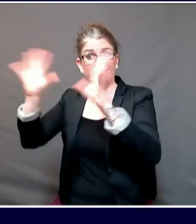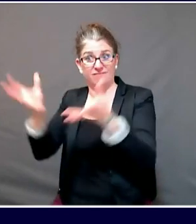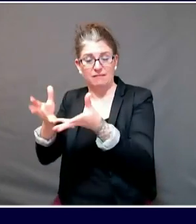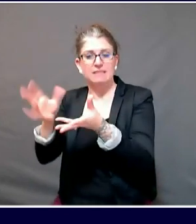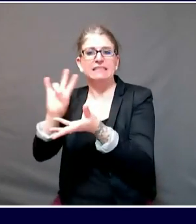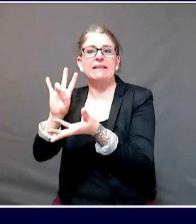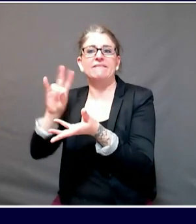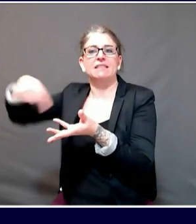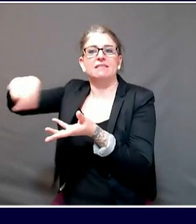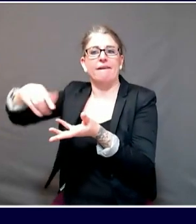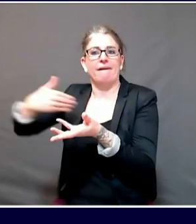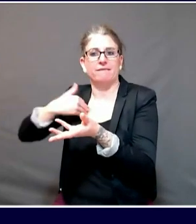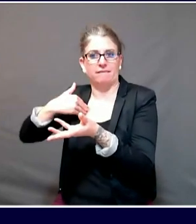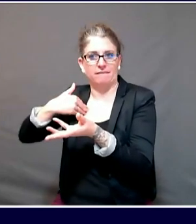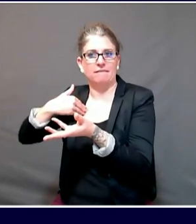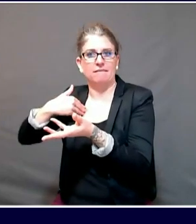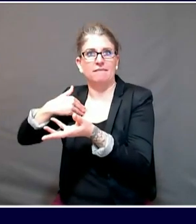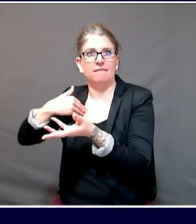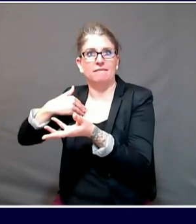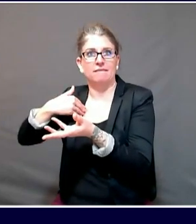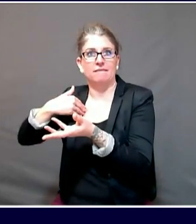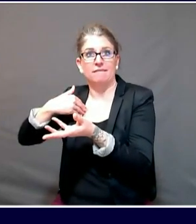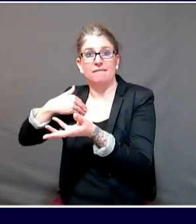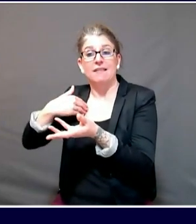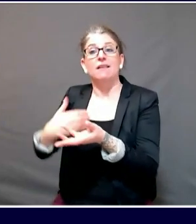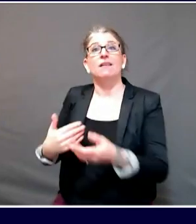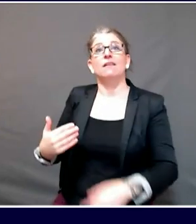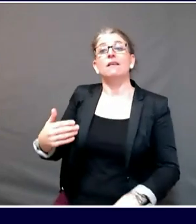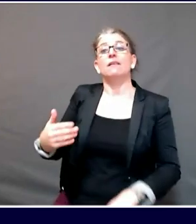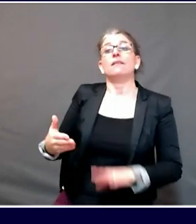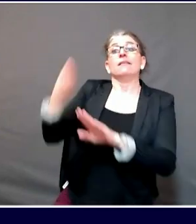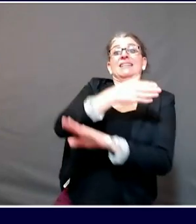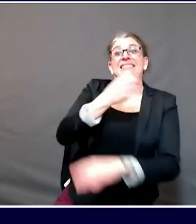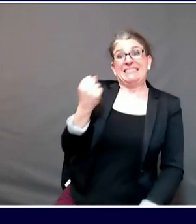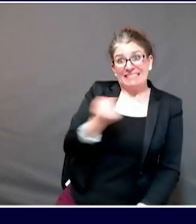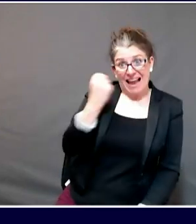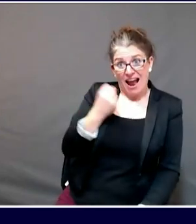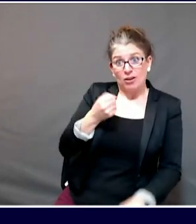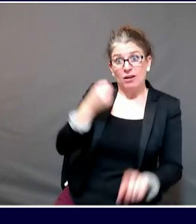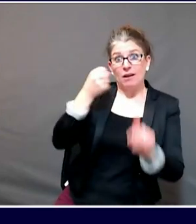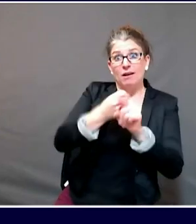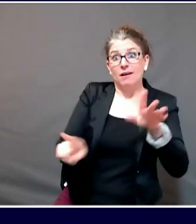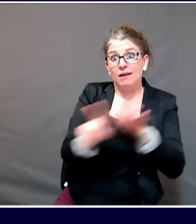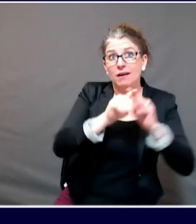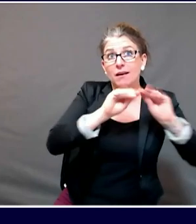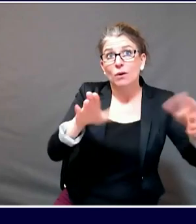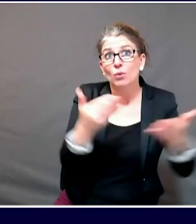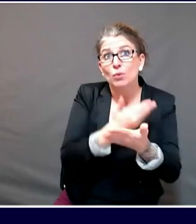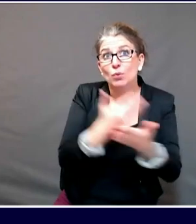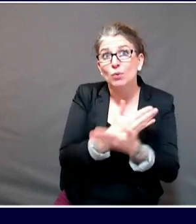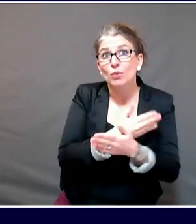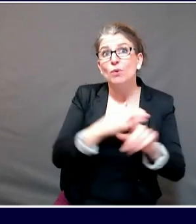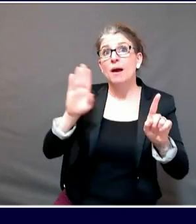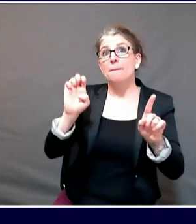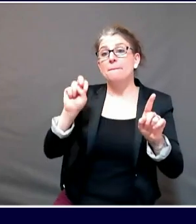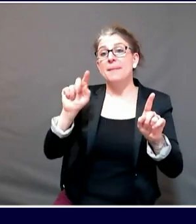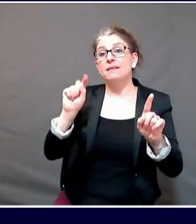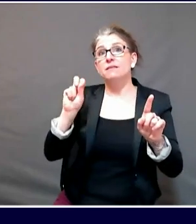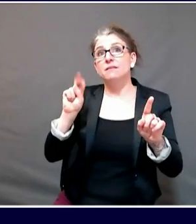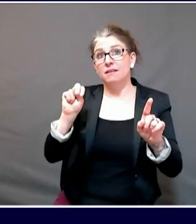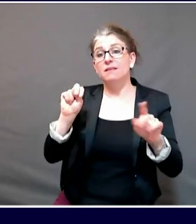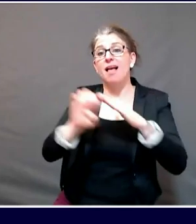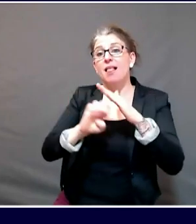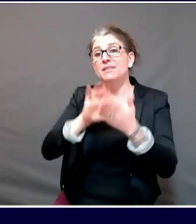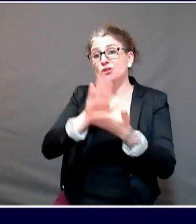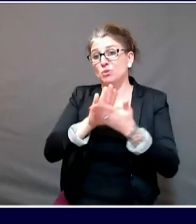PCR tests for every 100,000 people in Maine. Antigen testing, likewise, where the